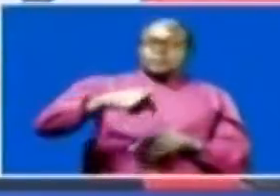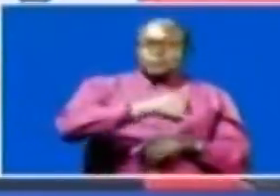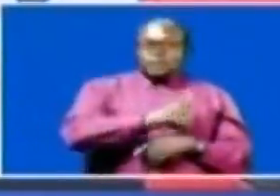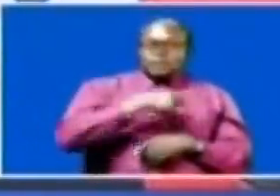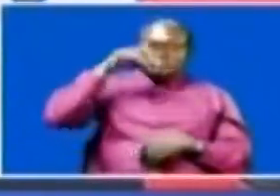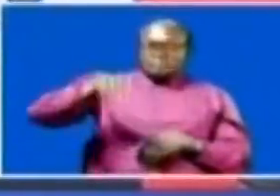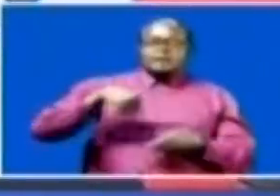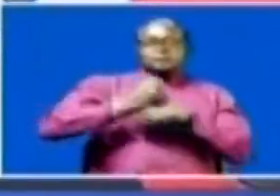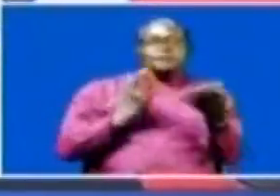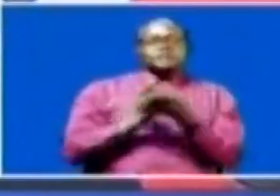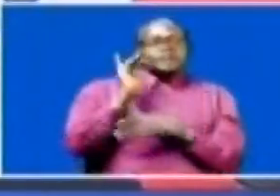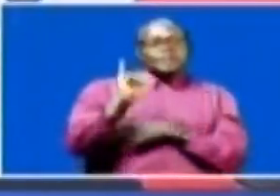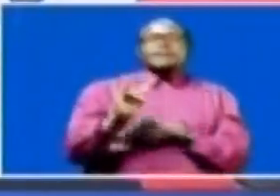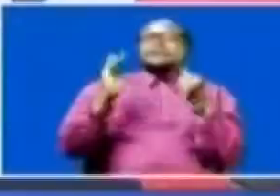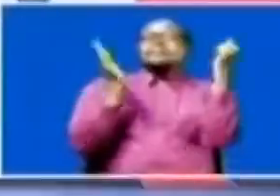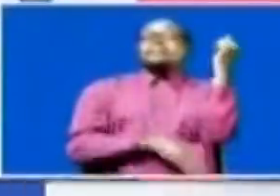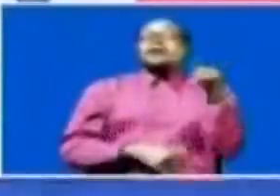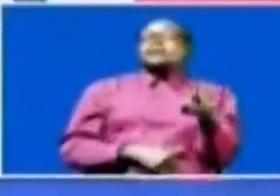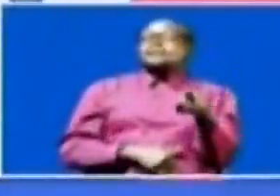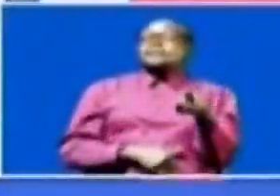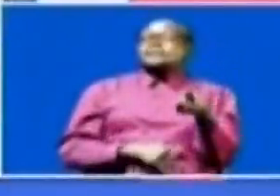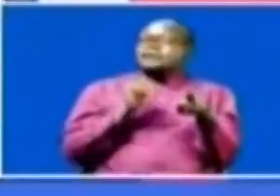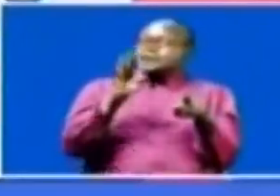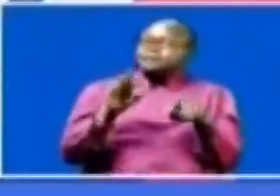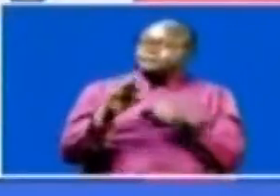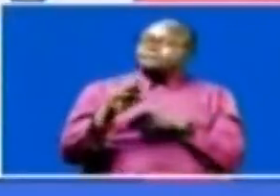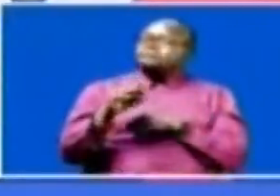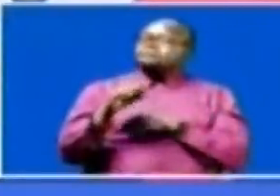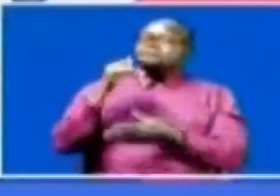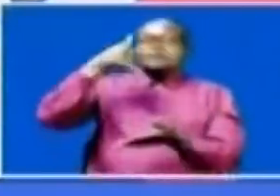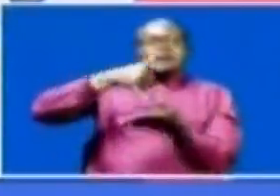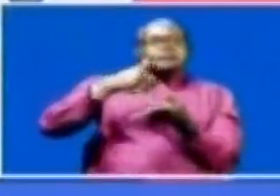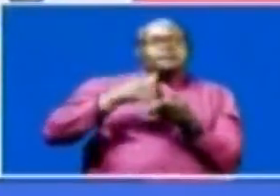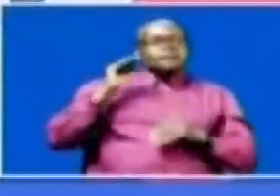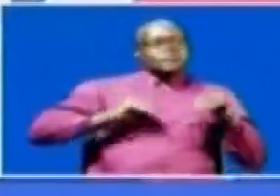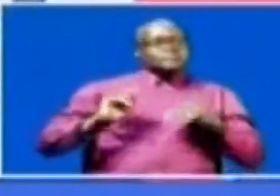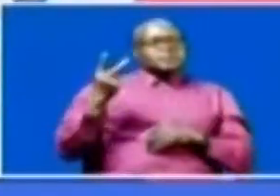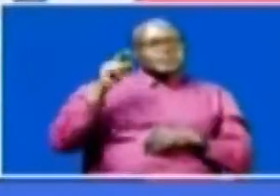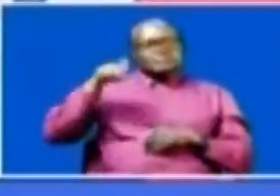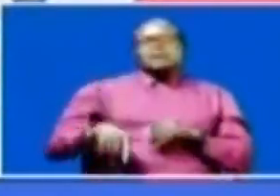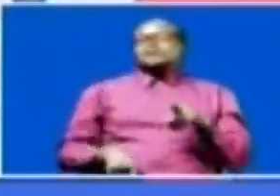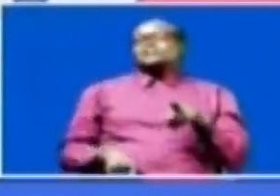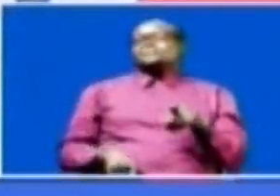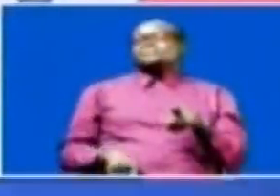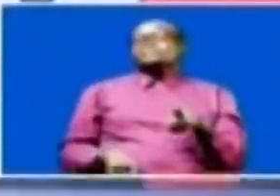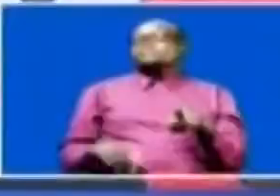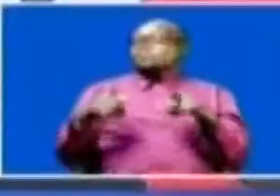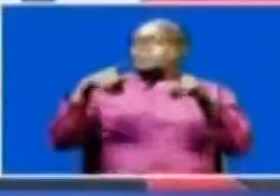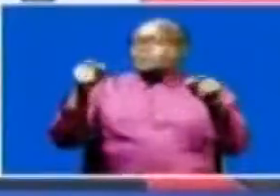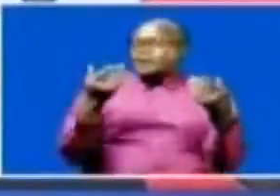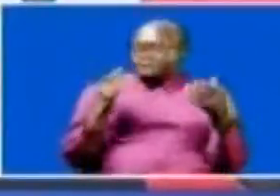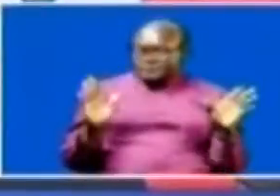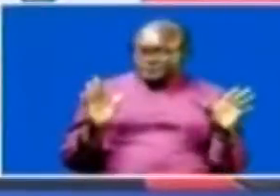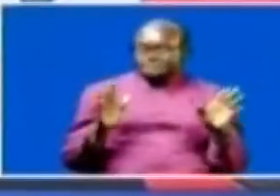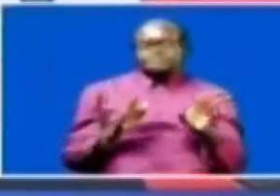it painfully unrewarding and expensive to get involved in corruption in Kenya. As I have said,